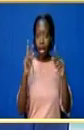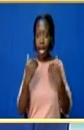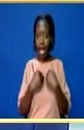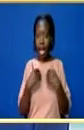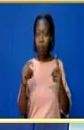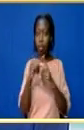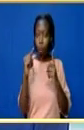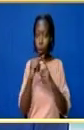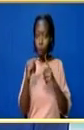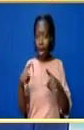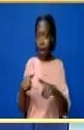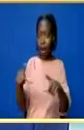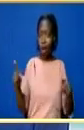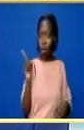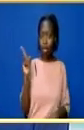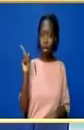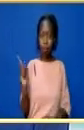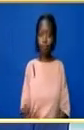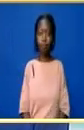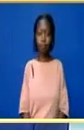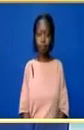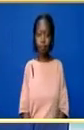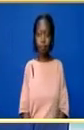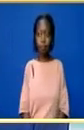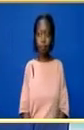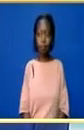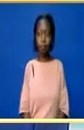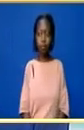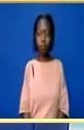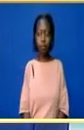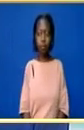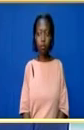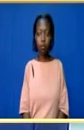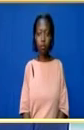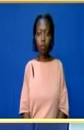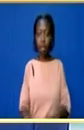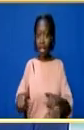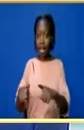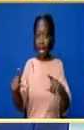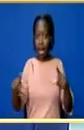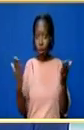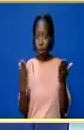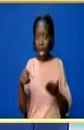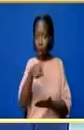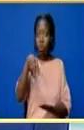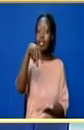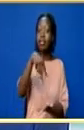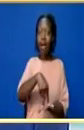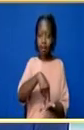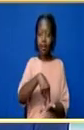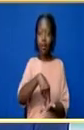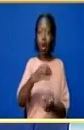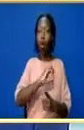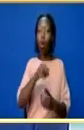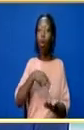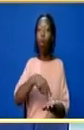Yes. The ground is basically the surface. The surface that we are in. Yes. Or on.